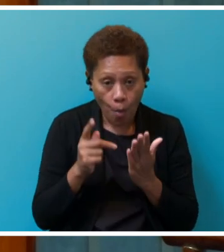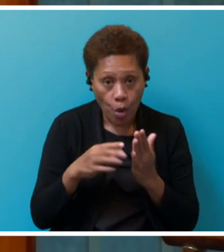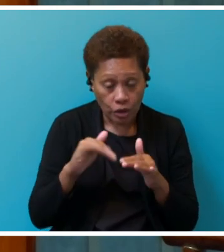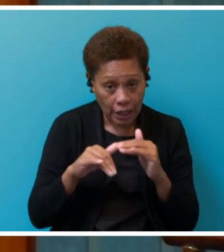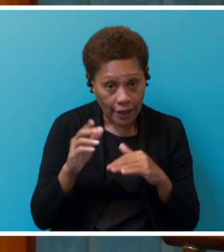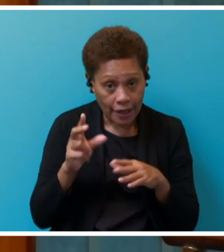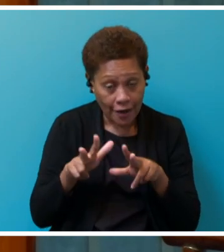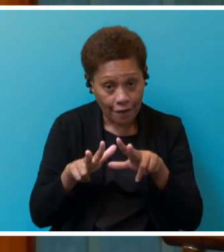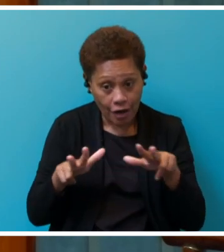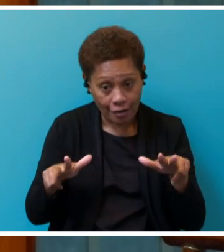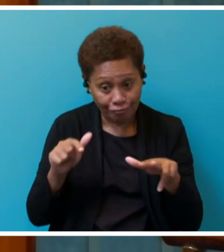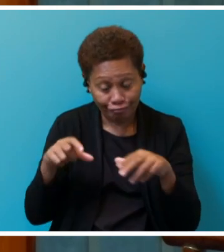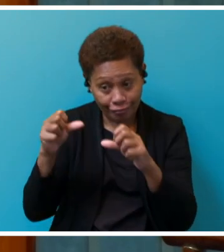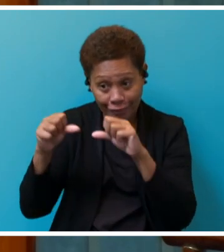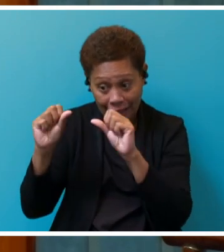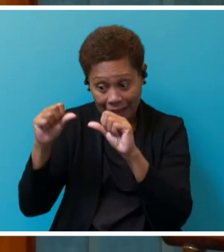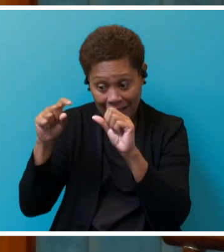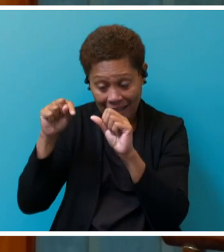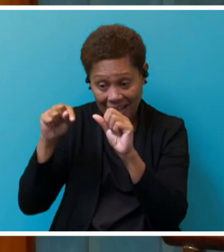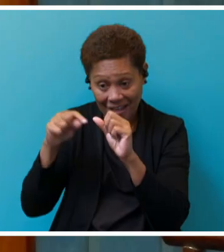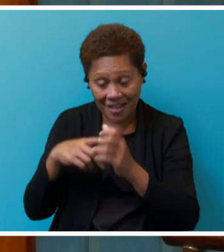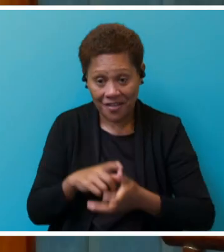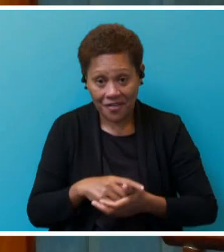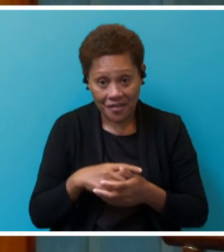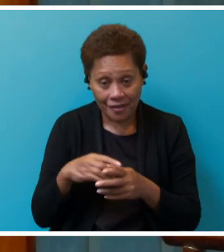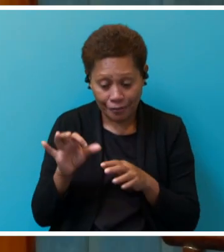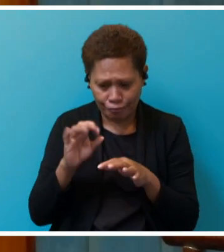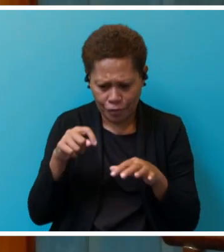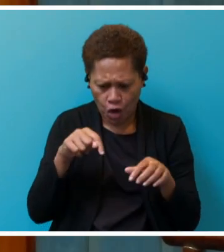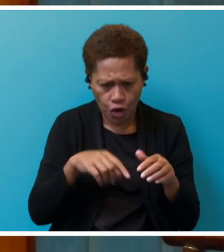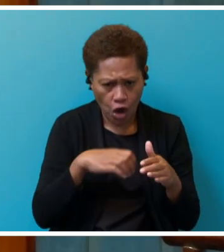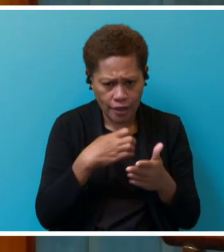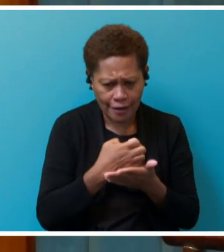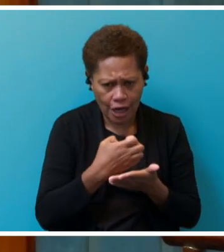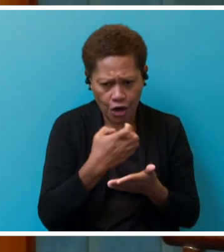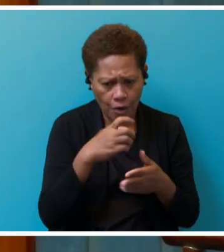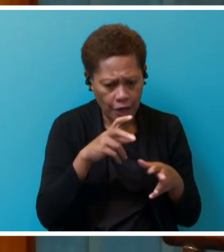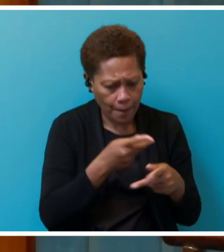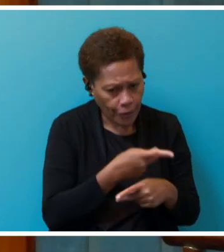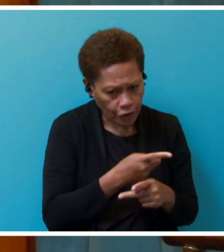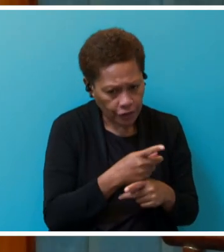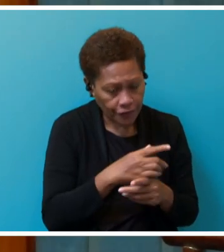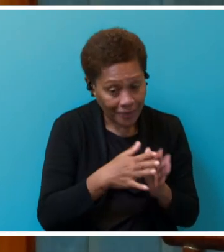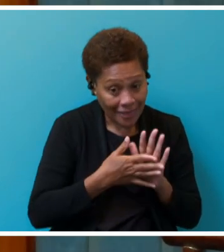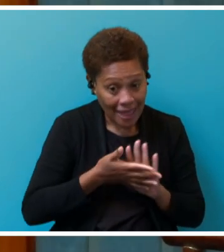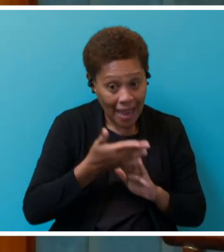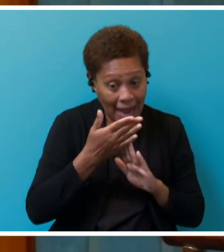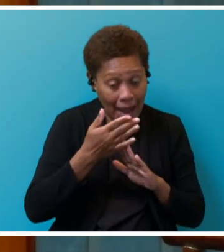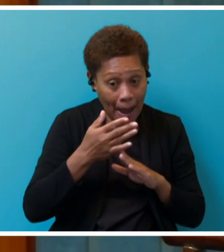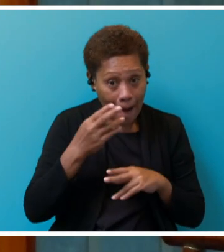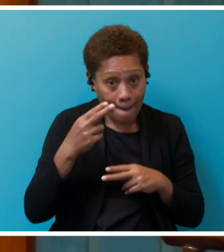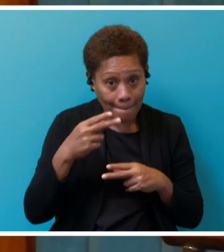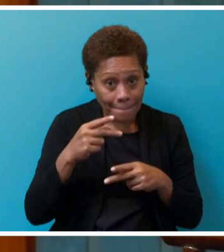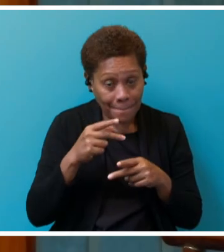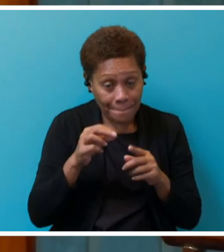landmark initiative designed to convert uneconomical lands into productive, high-yield plantations. The